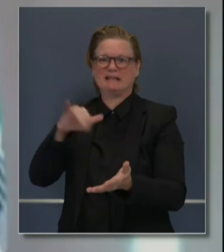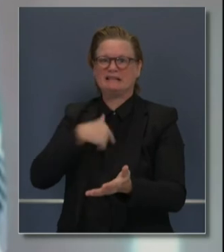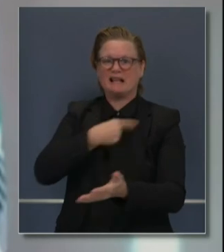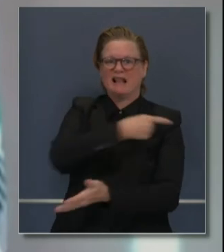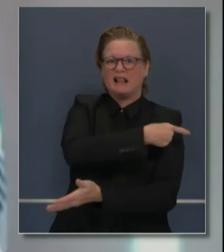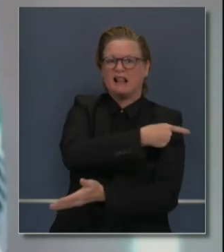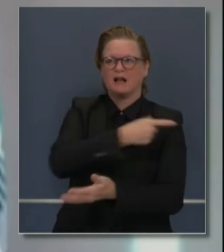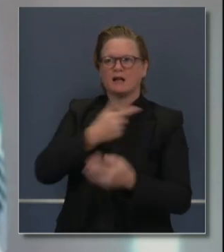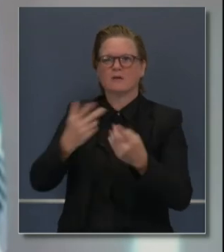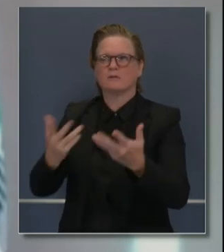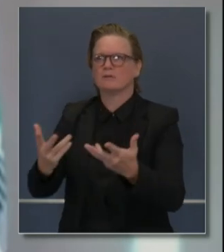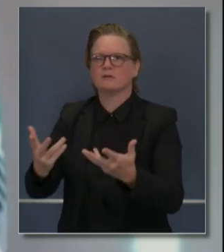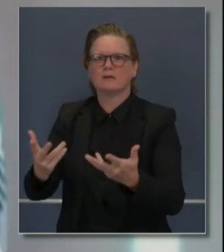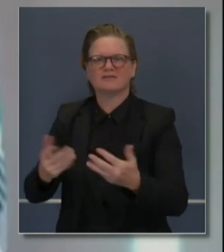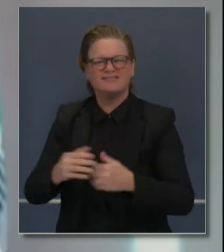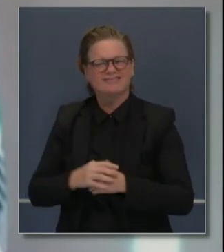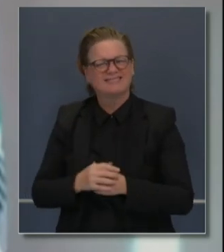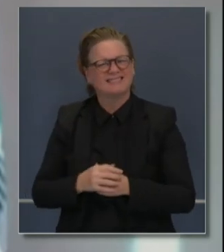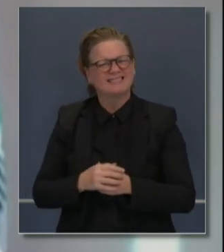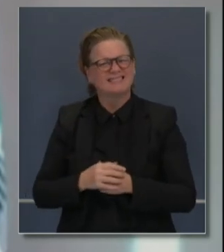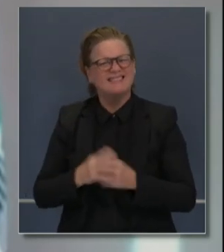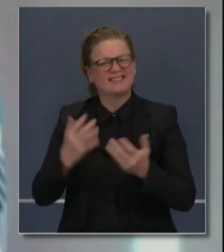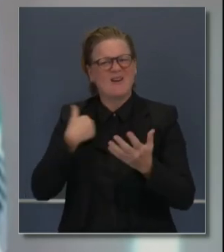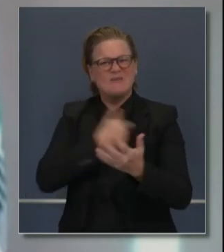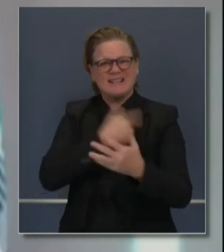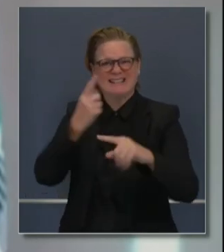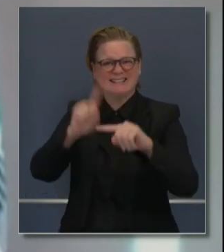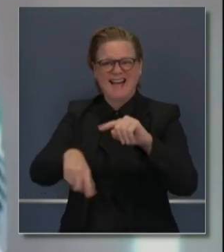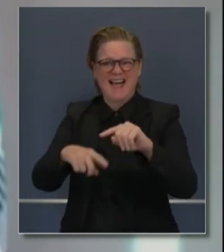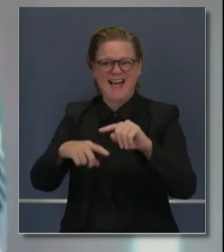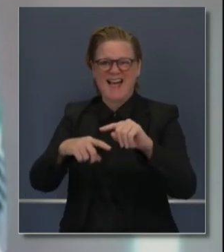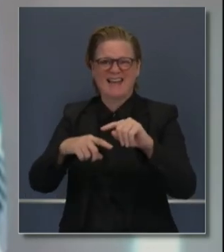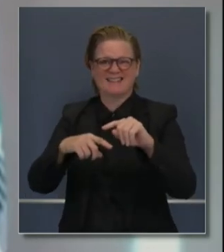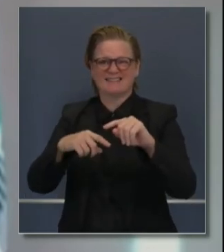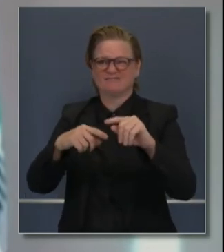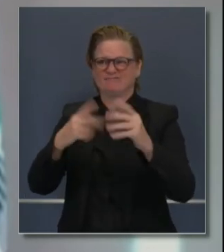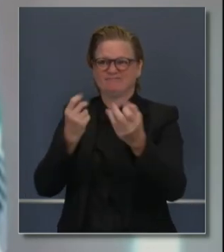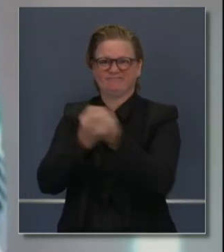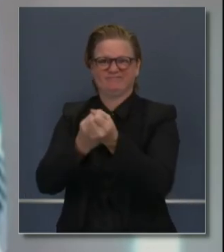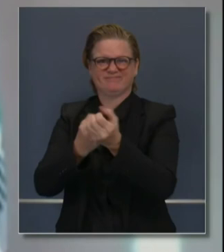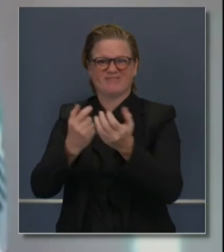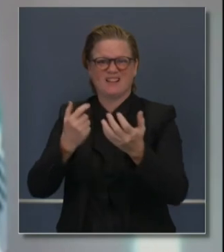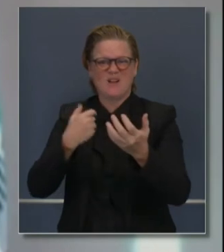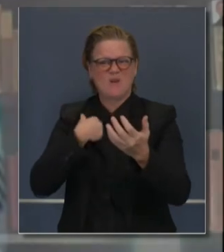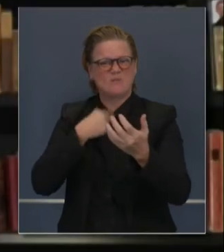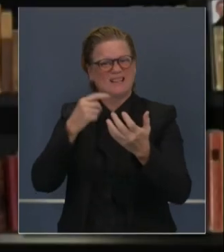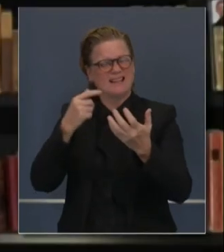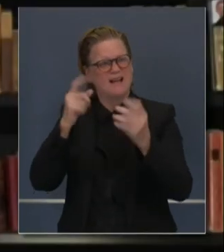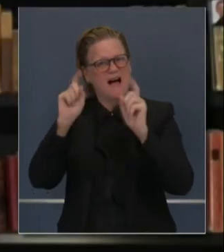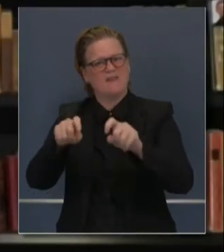non-pharmaceutical interventions, those things that we know can keep transmission low across the state.